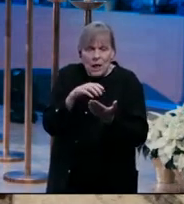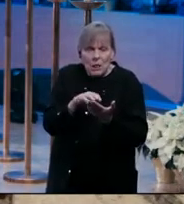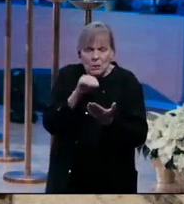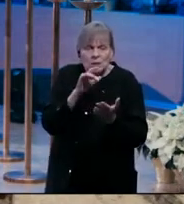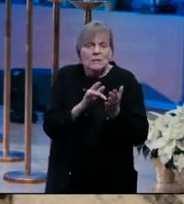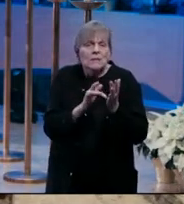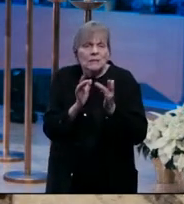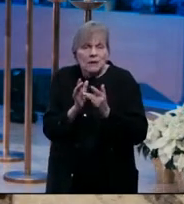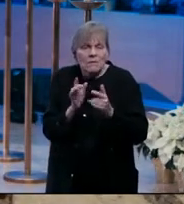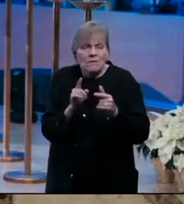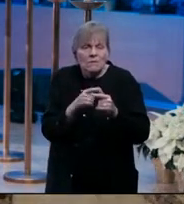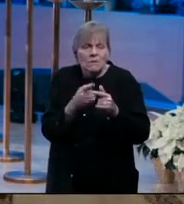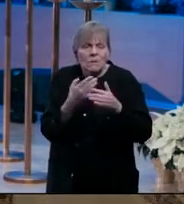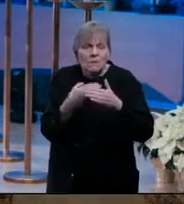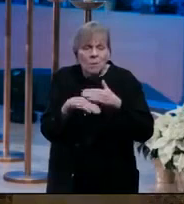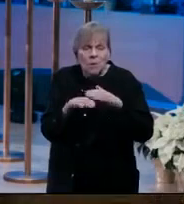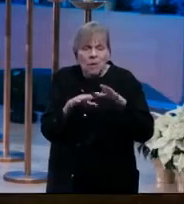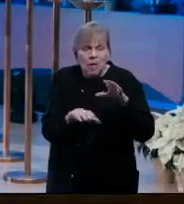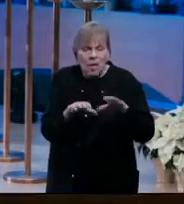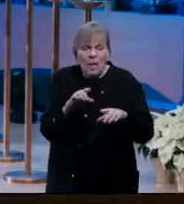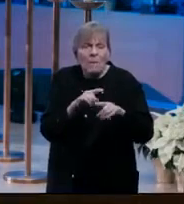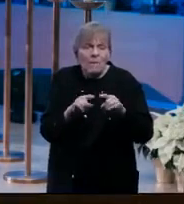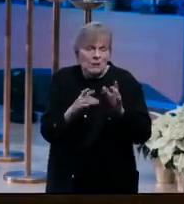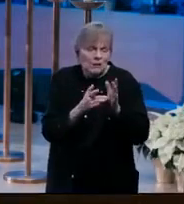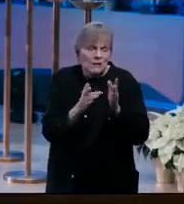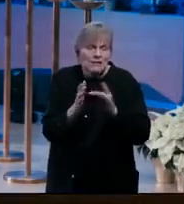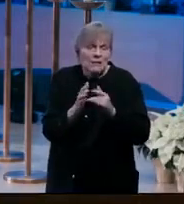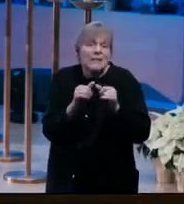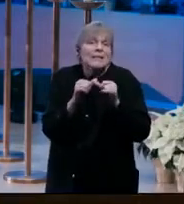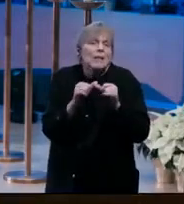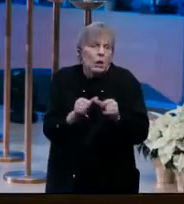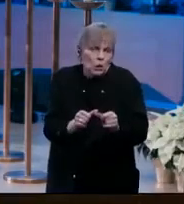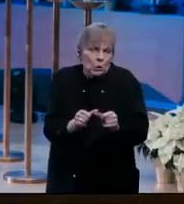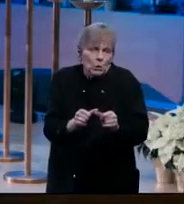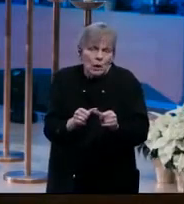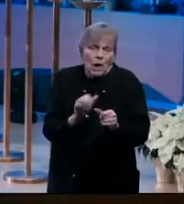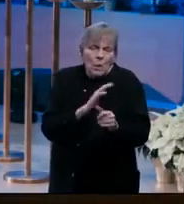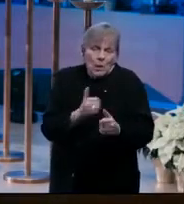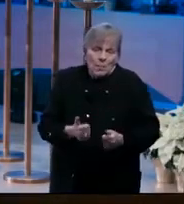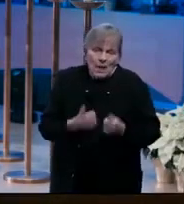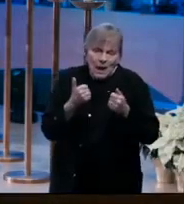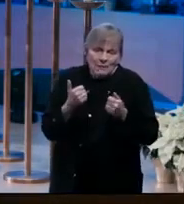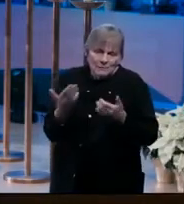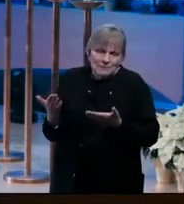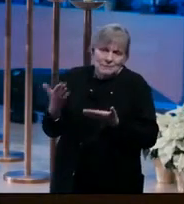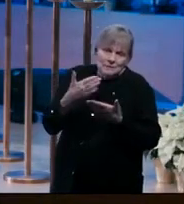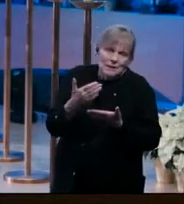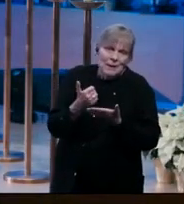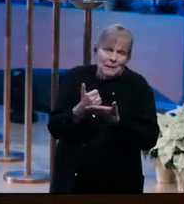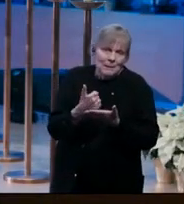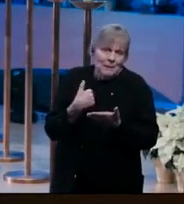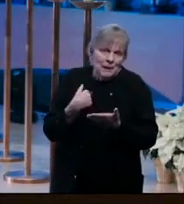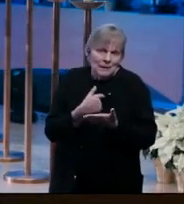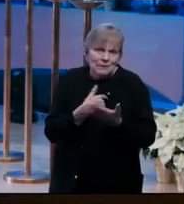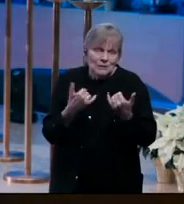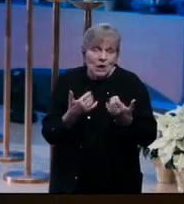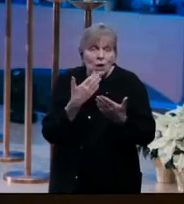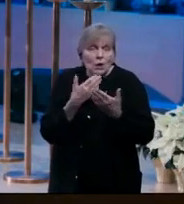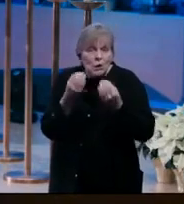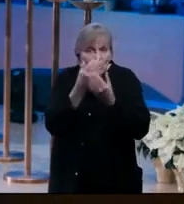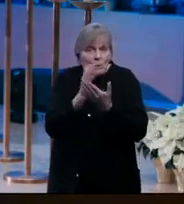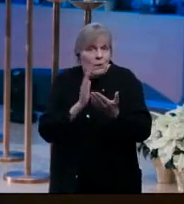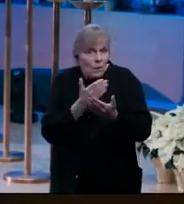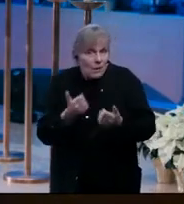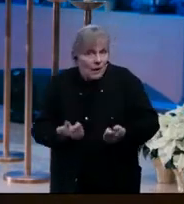that Jesus first came into the mess, but he continues to come into the mess of our lives today. And that's really good news, because